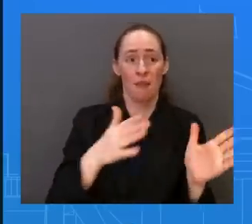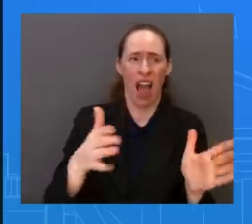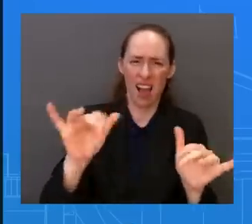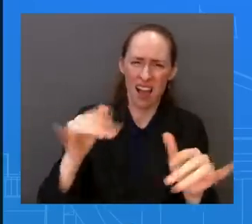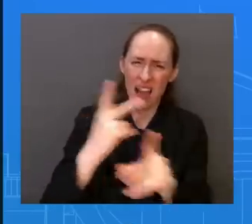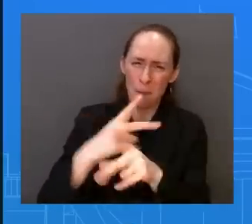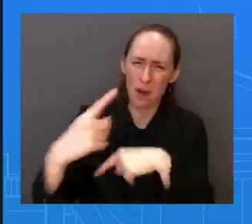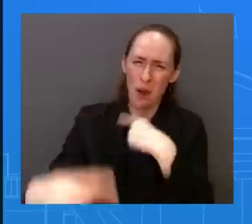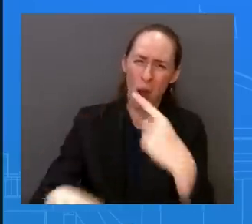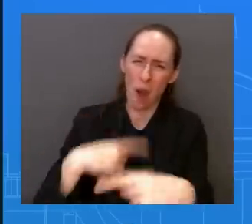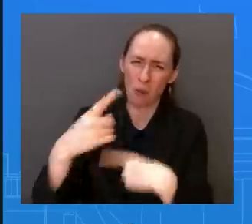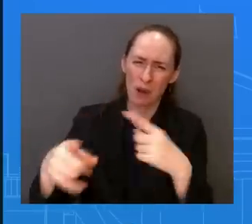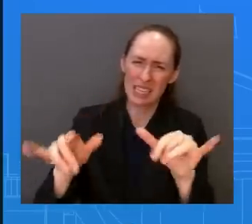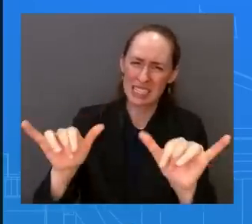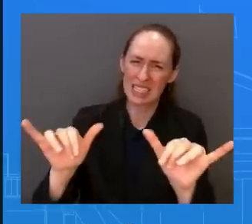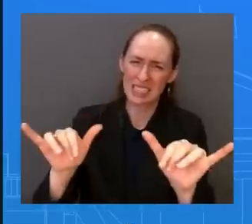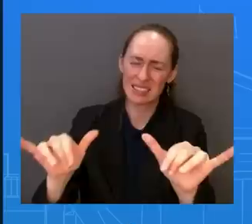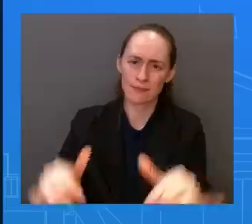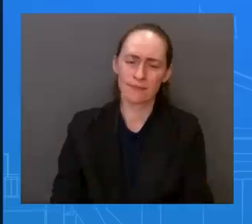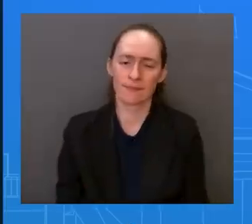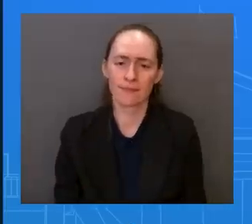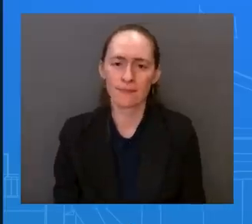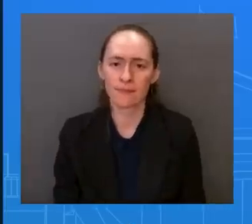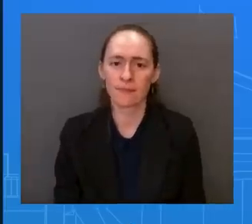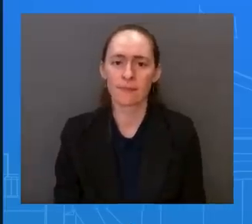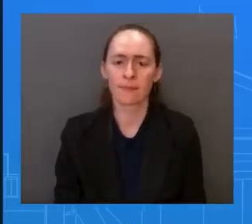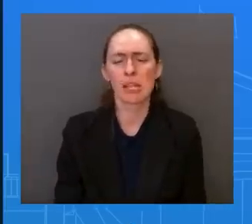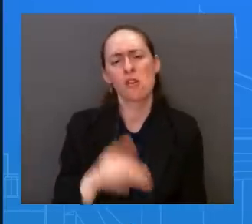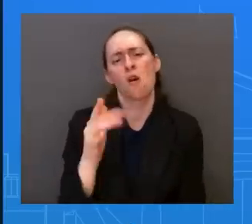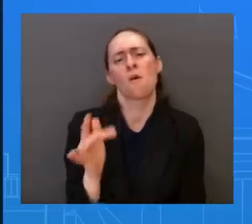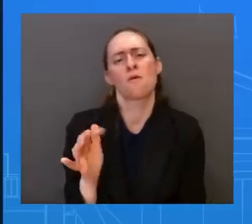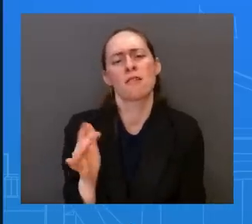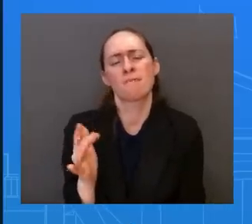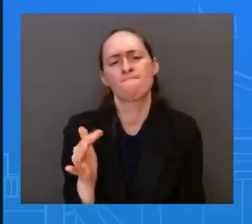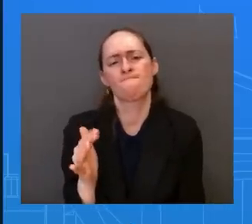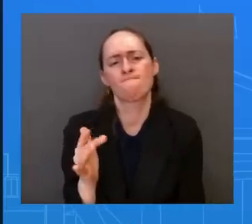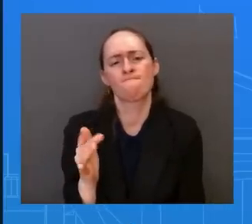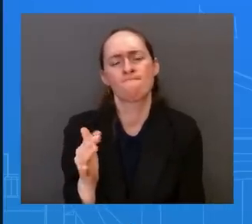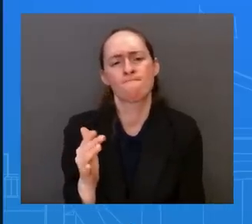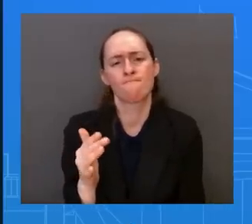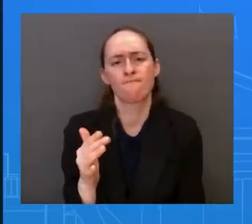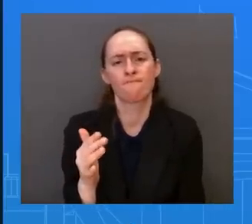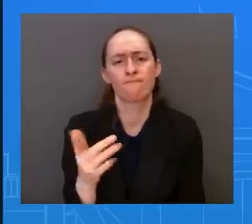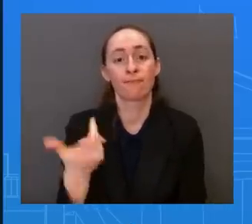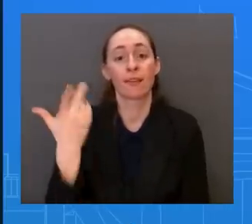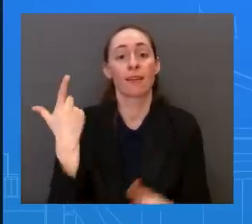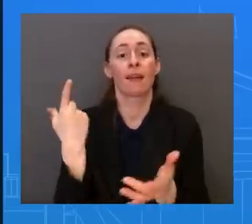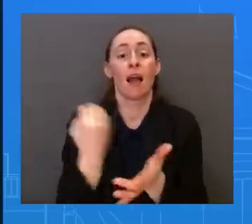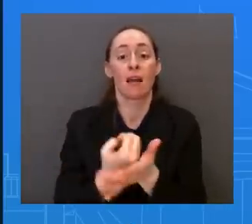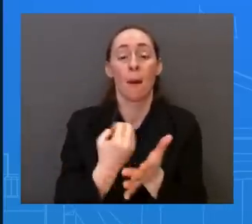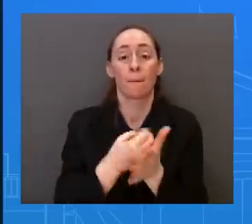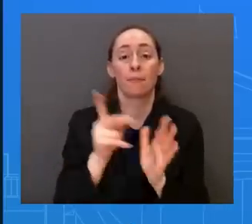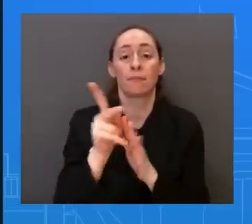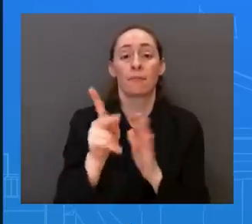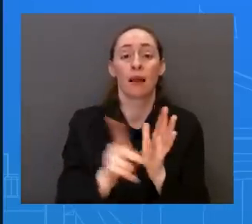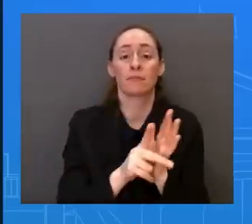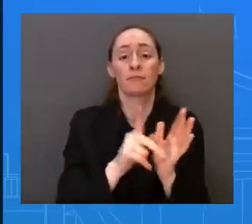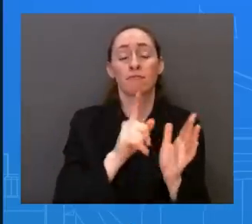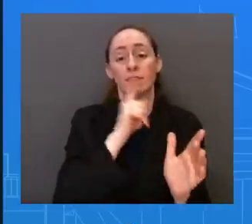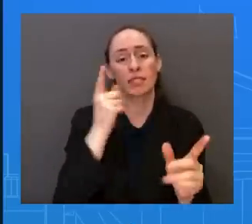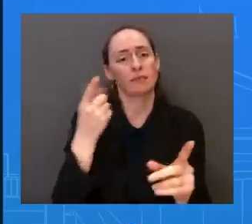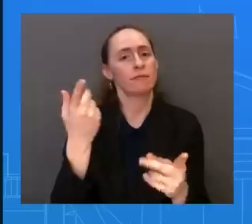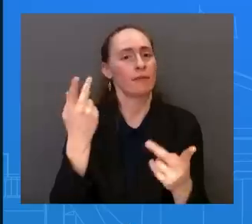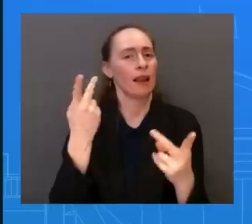the ultimate test of an economic policy and an economic outcome is whether families feel more economic